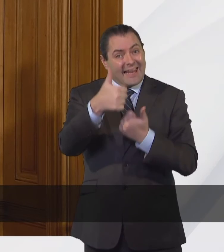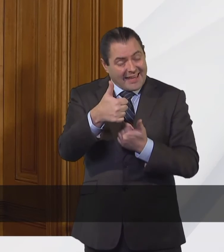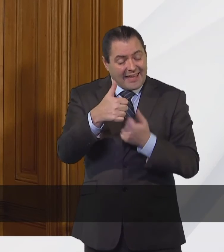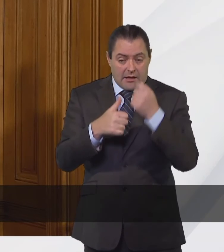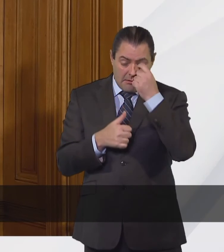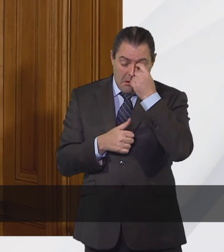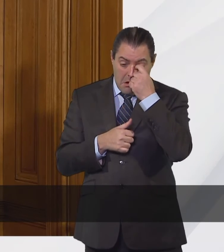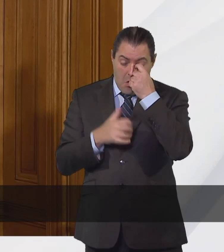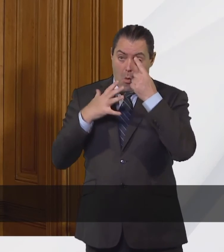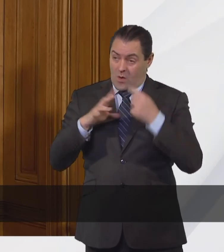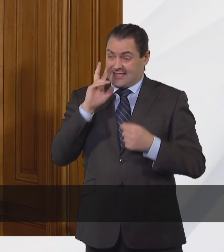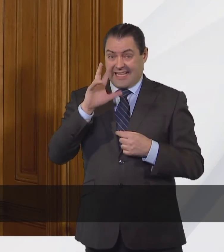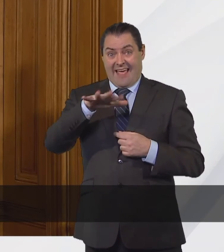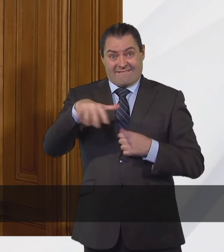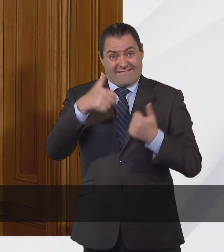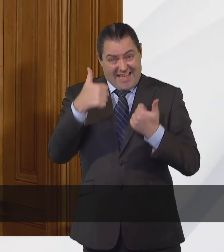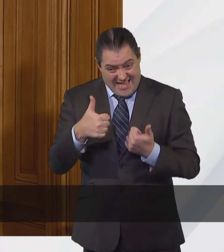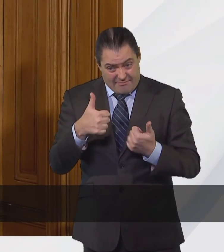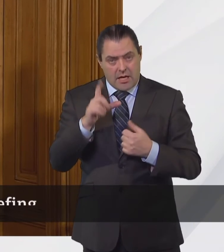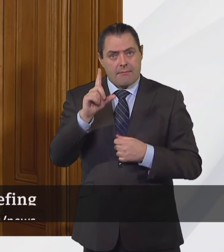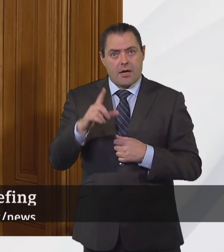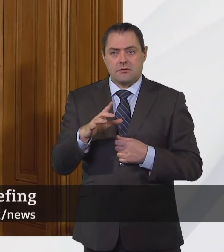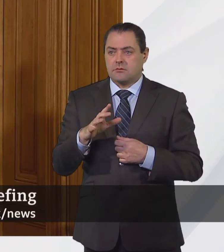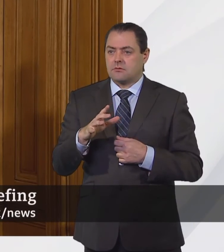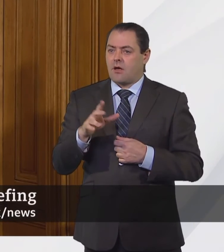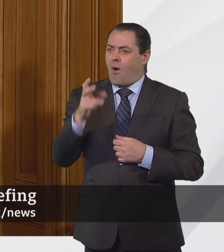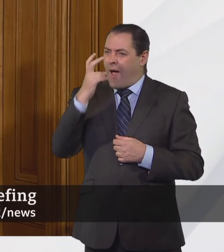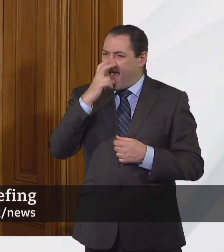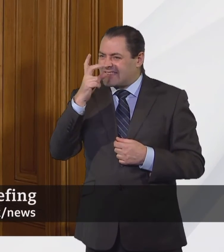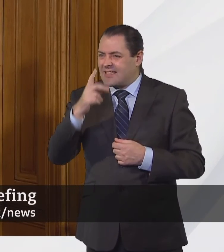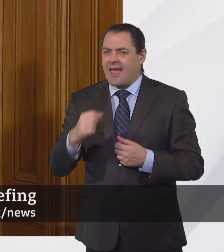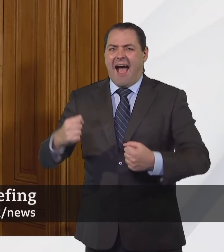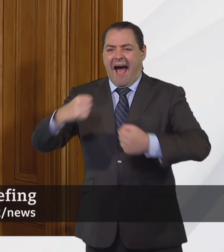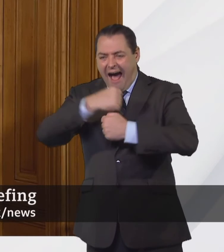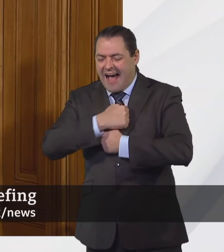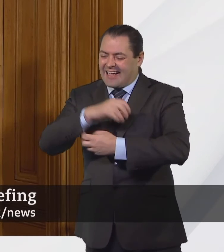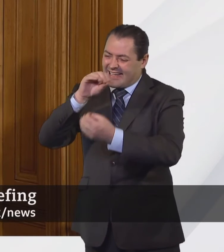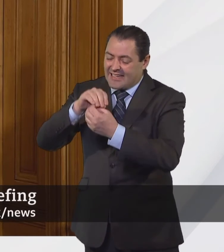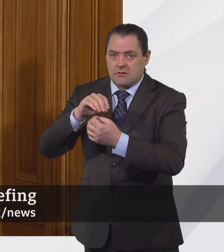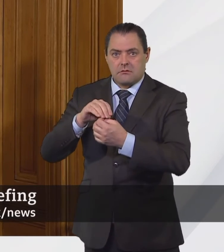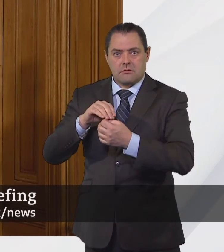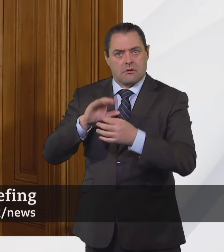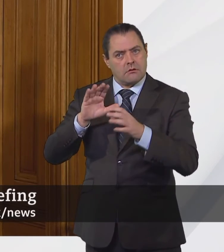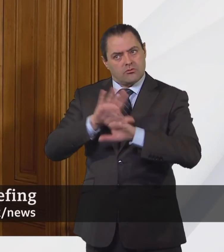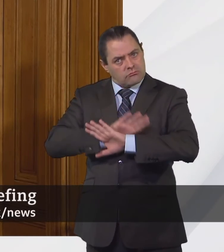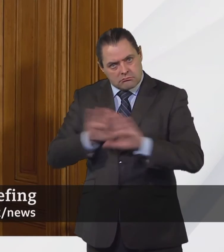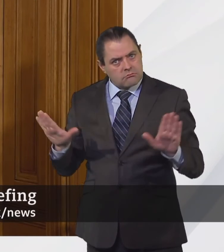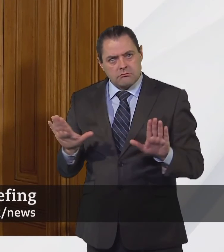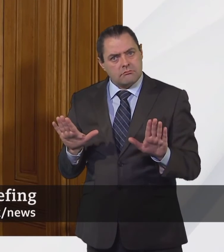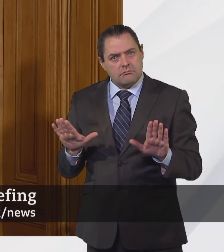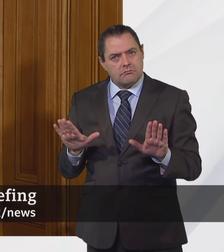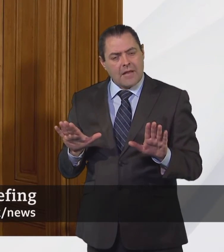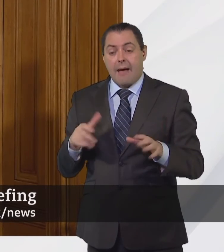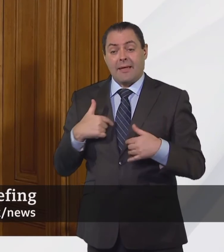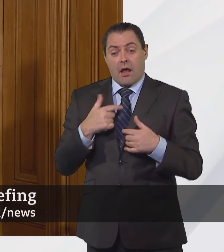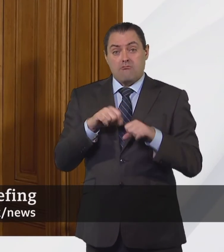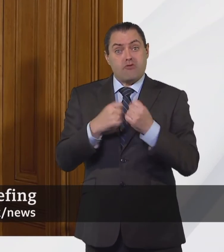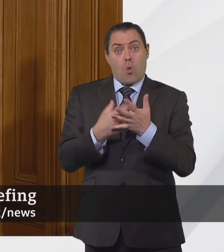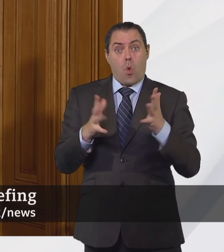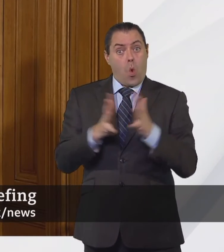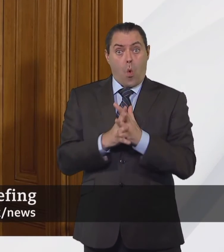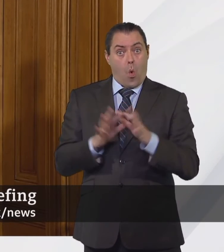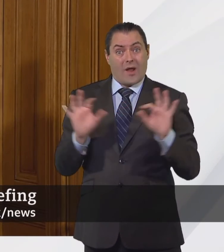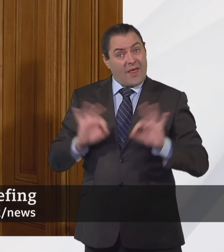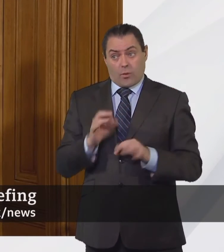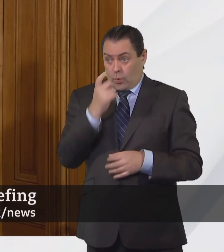would I encourage someone to hug and kiss their elderly relatives? No, I would not. It's not against the law, and that's the whole point. You can do